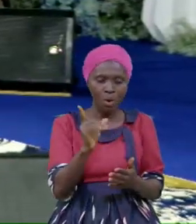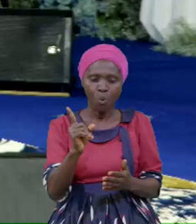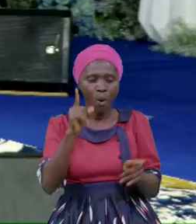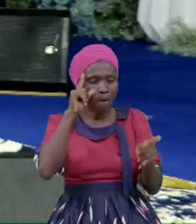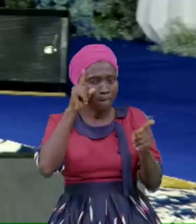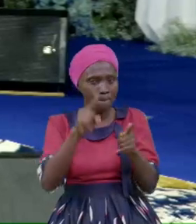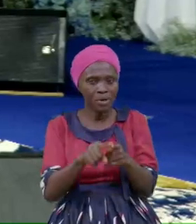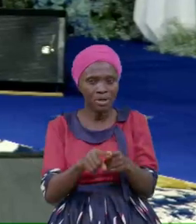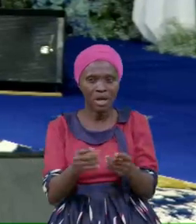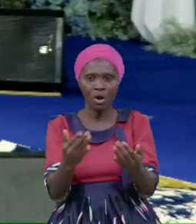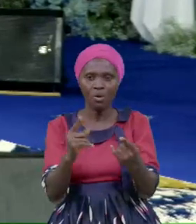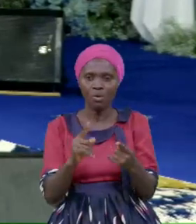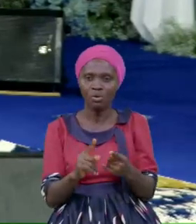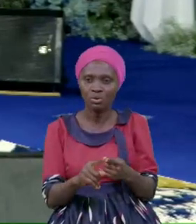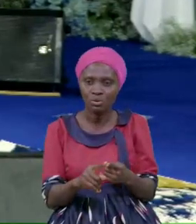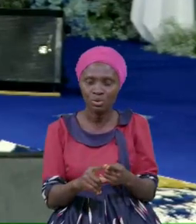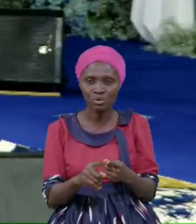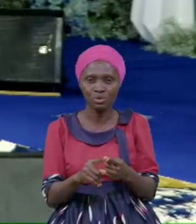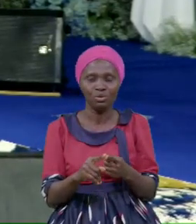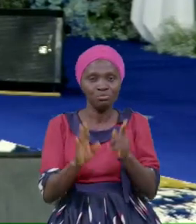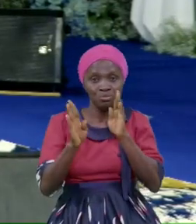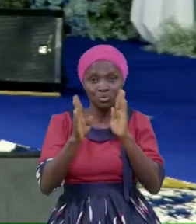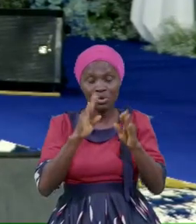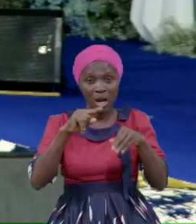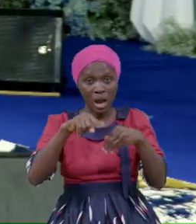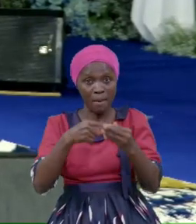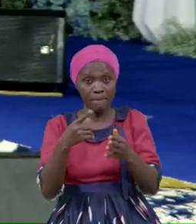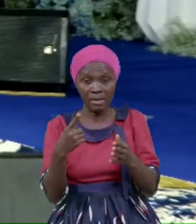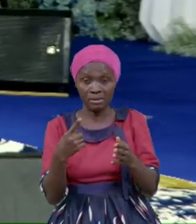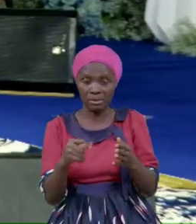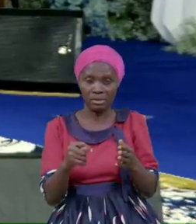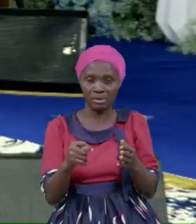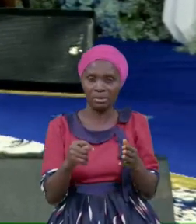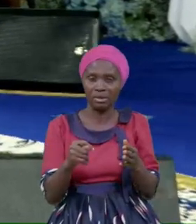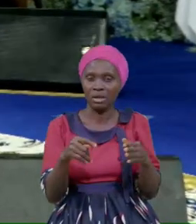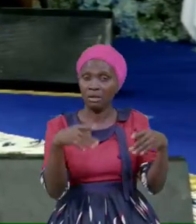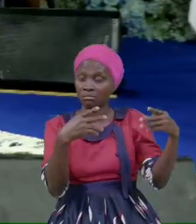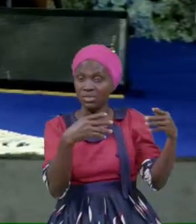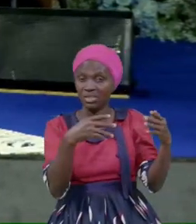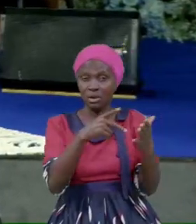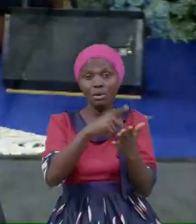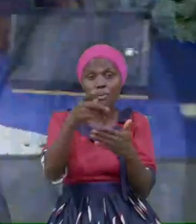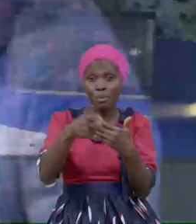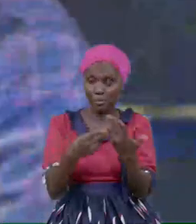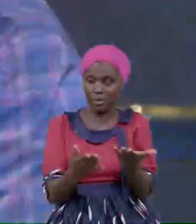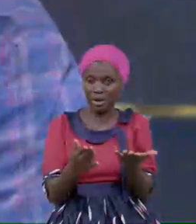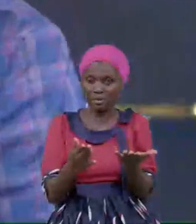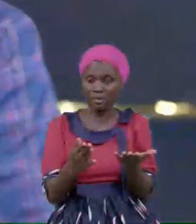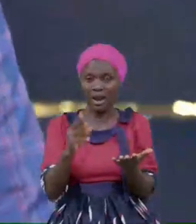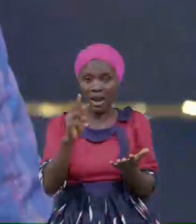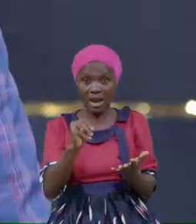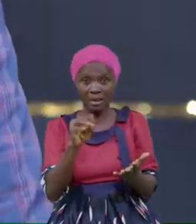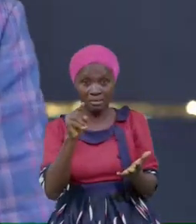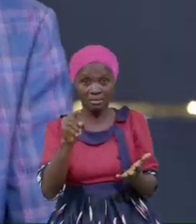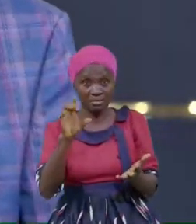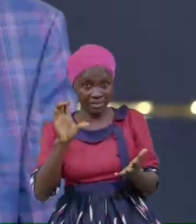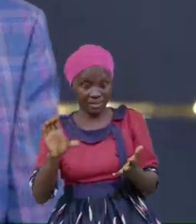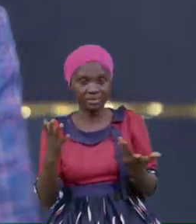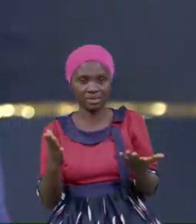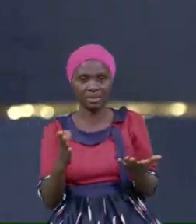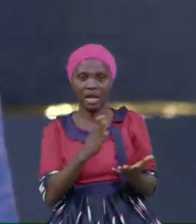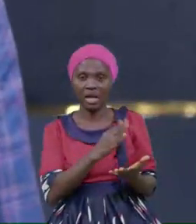MC, master of ceremony, and wanted to introduce. And he says, you know, your highness, your majesty, I want